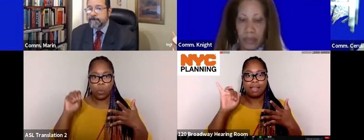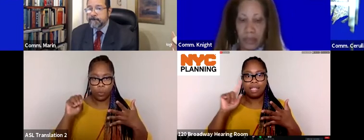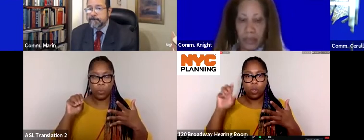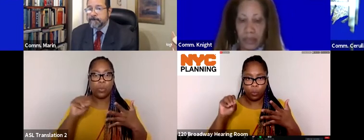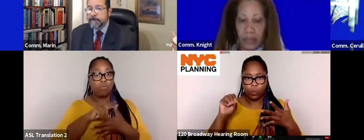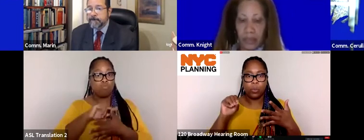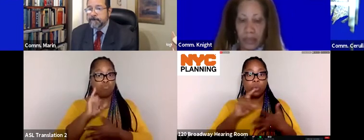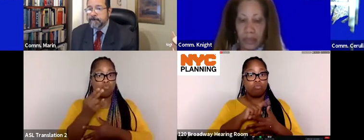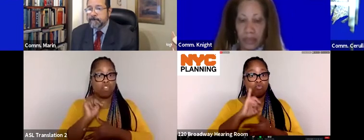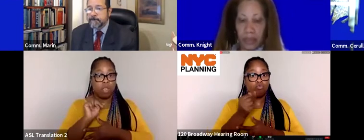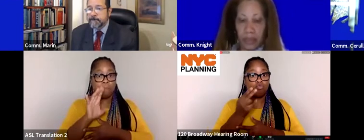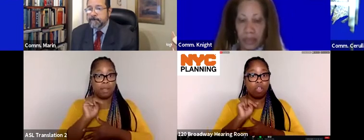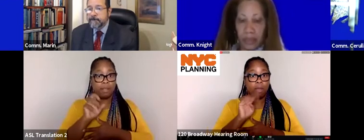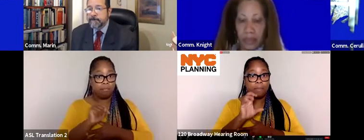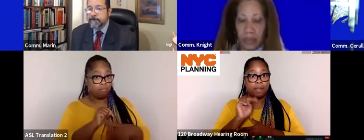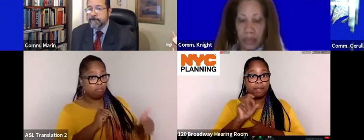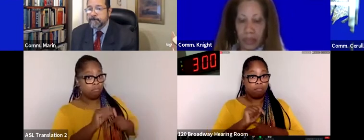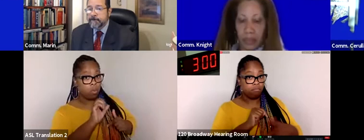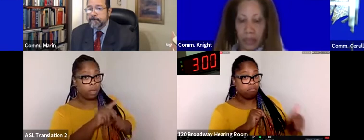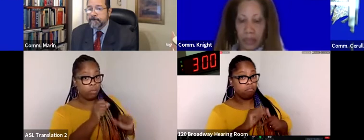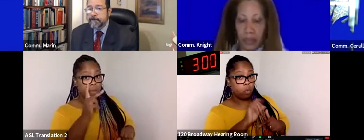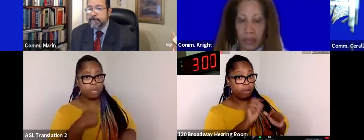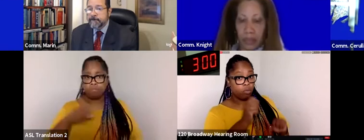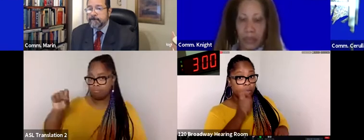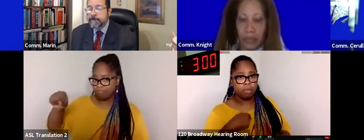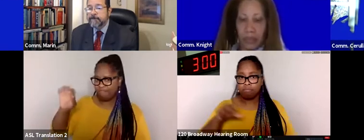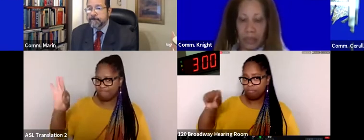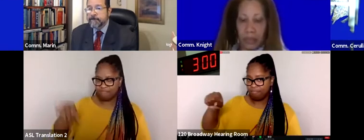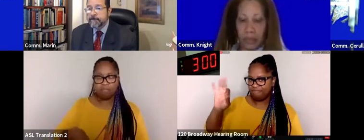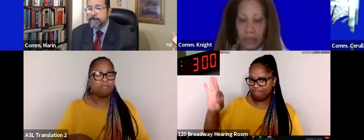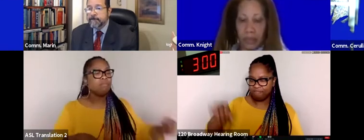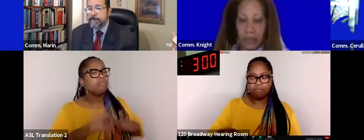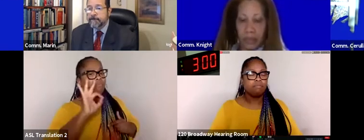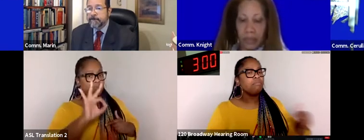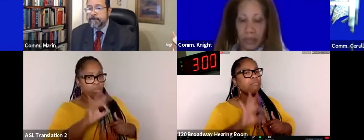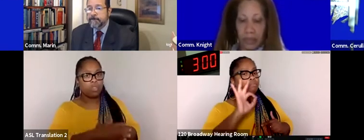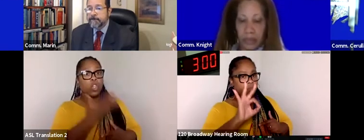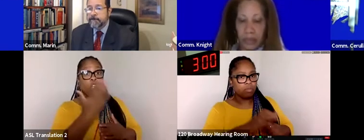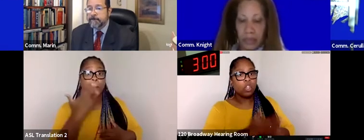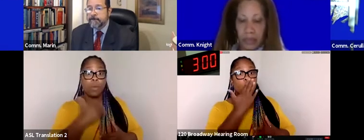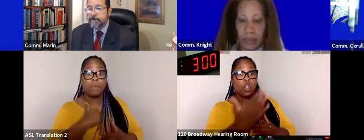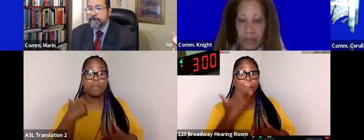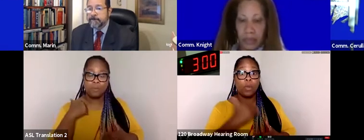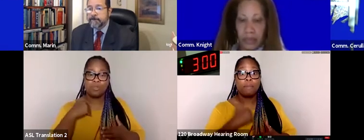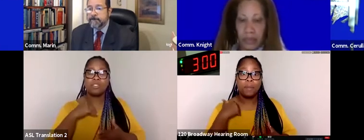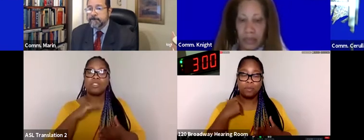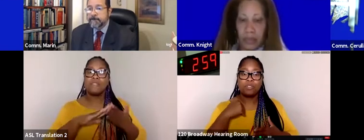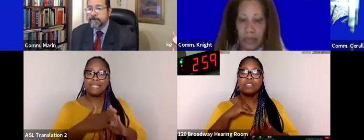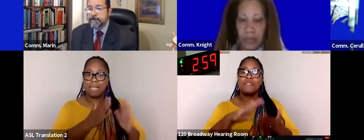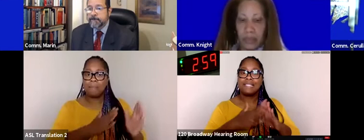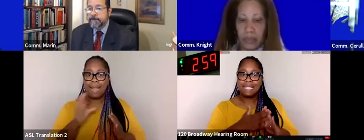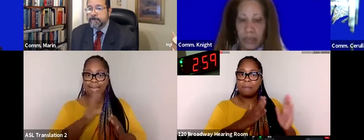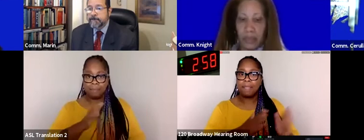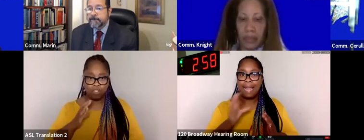Bennett. Okay, can you hear me? Yes, I can. Thank you. Okay. Good morning, members of the City Planning